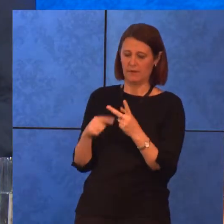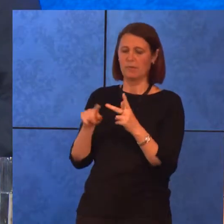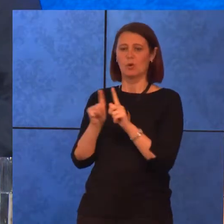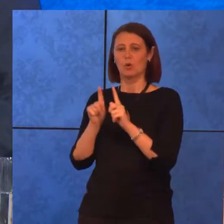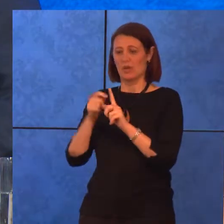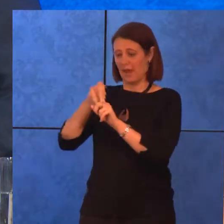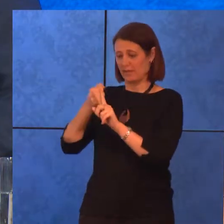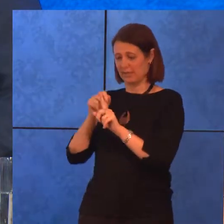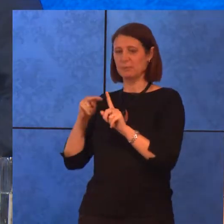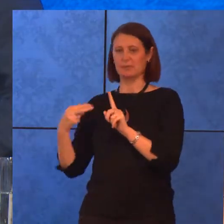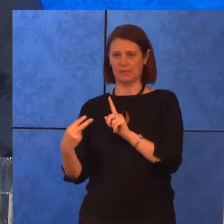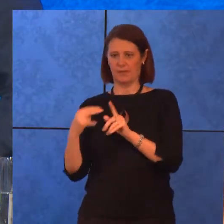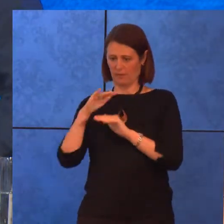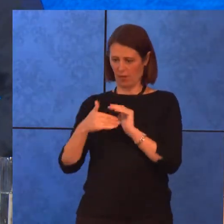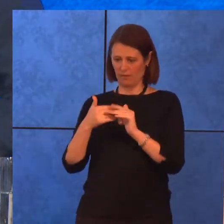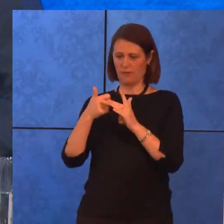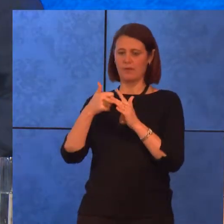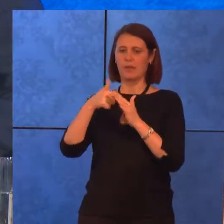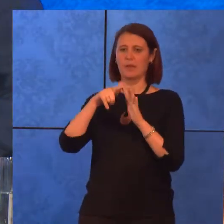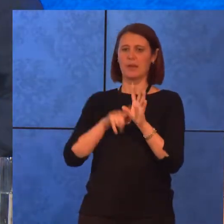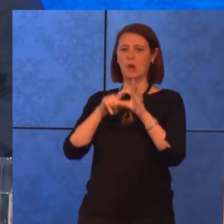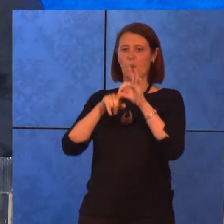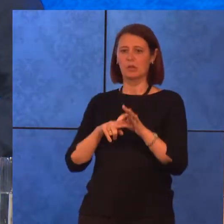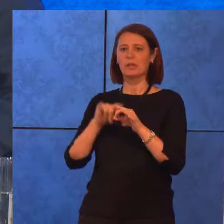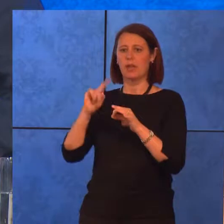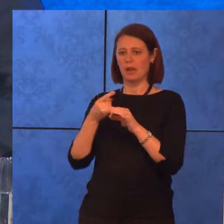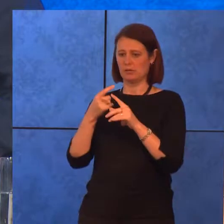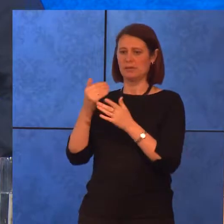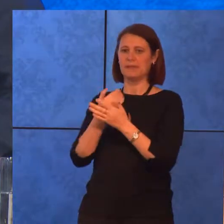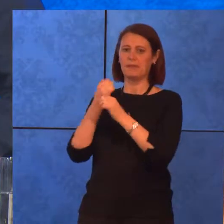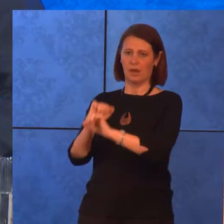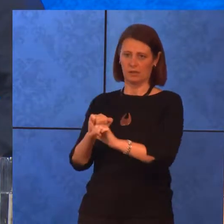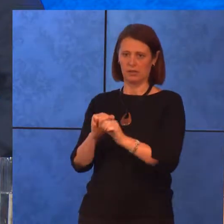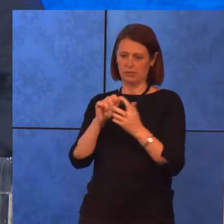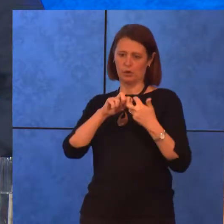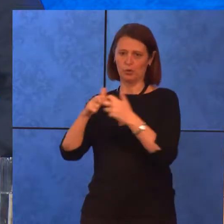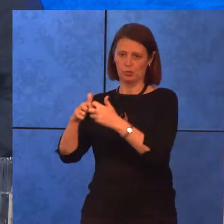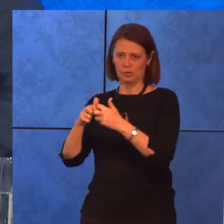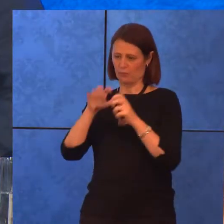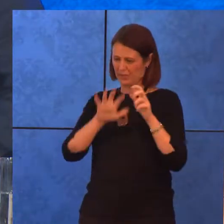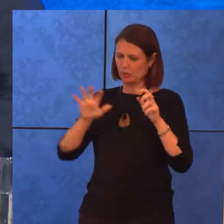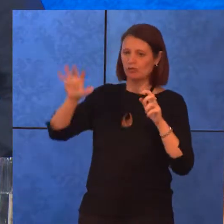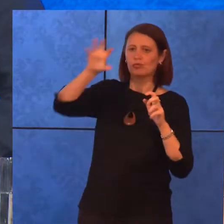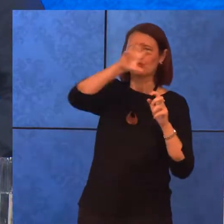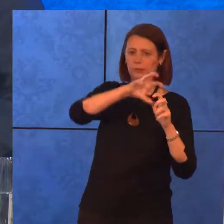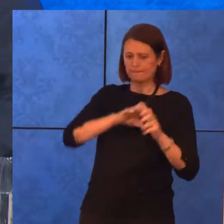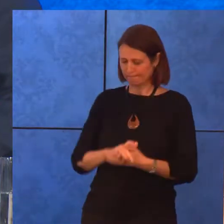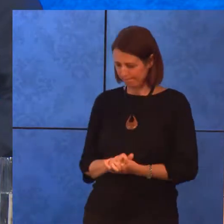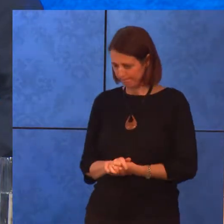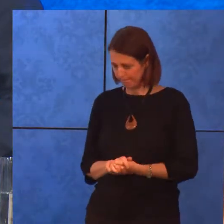advocates' perspectives on the key quality and safeguarding issues in each jurisdiction. So